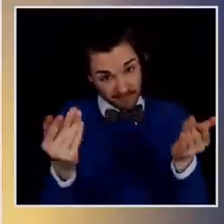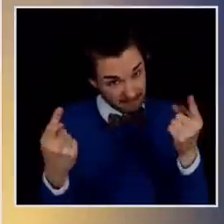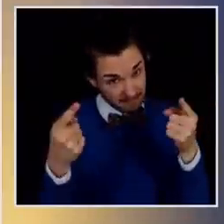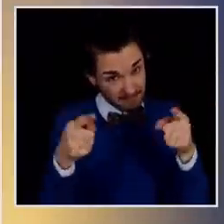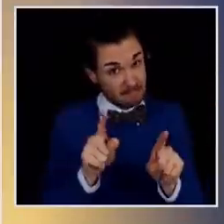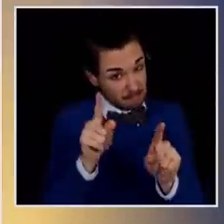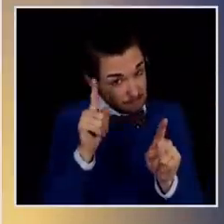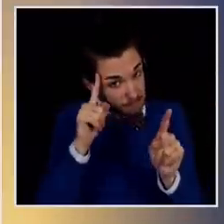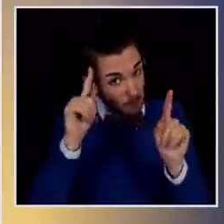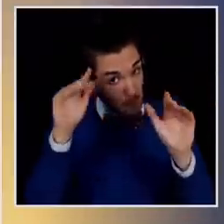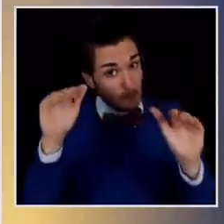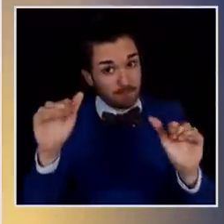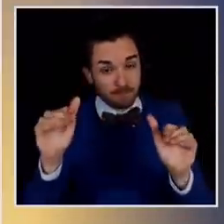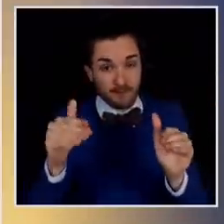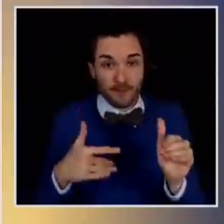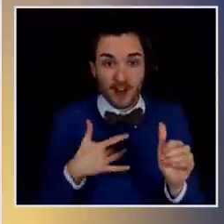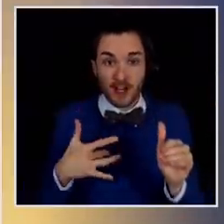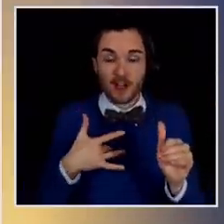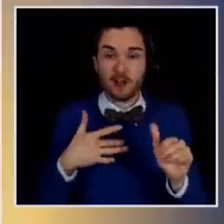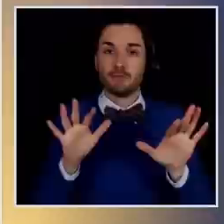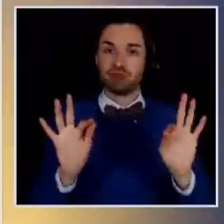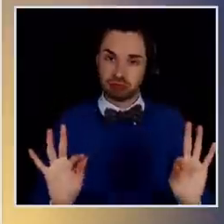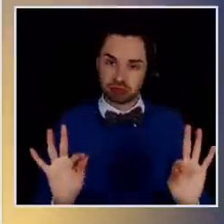some comfort and solace the